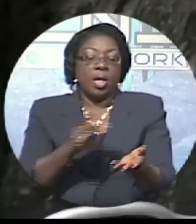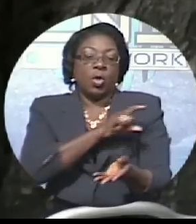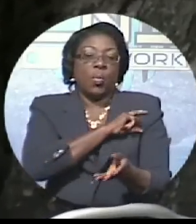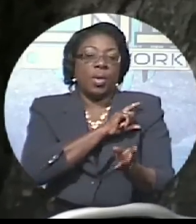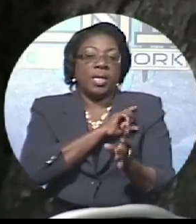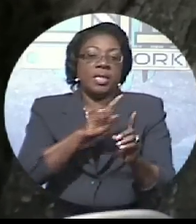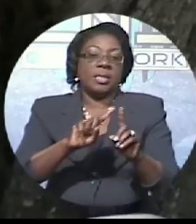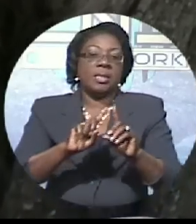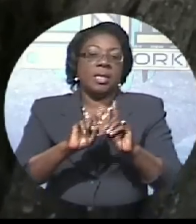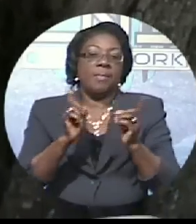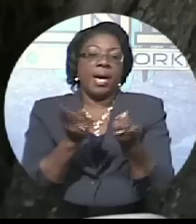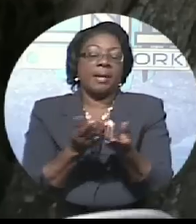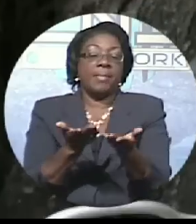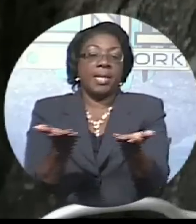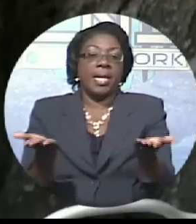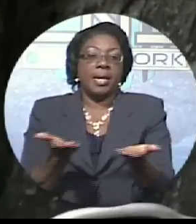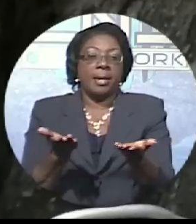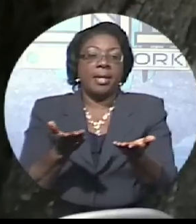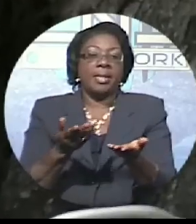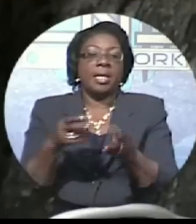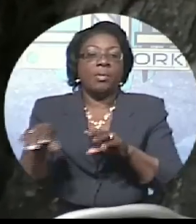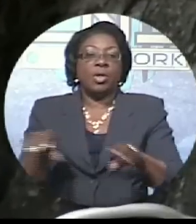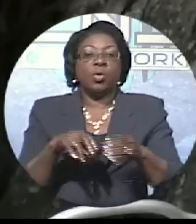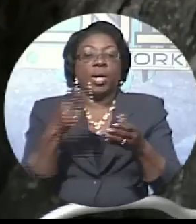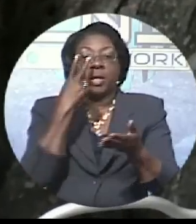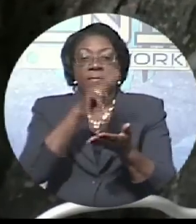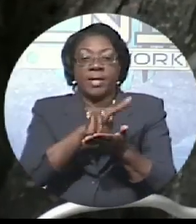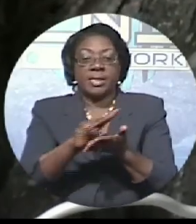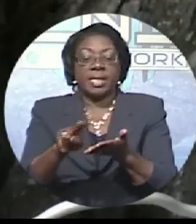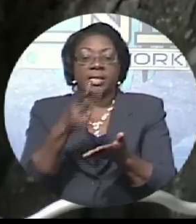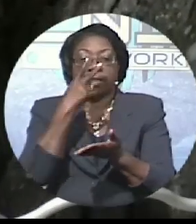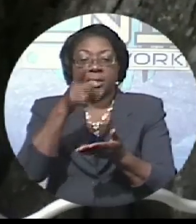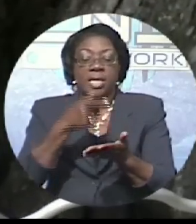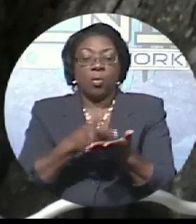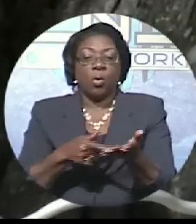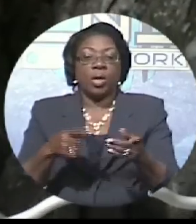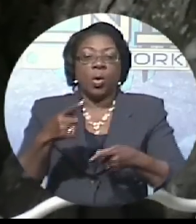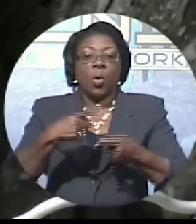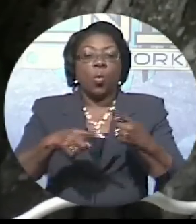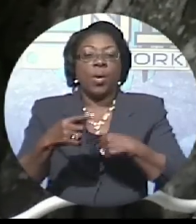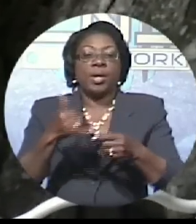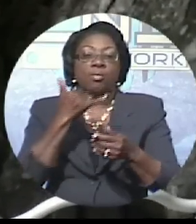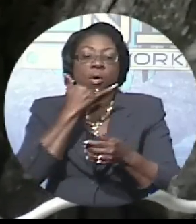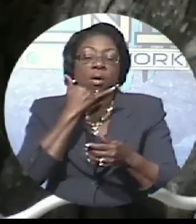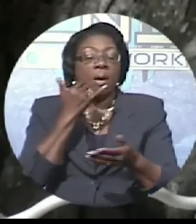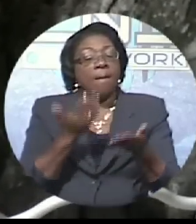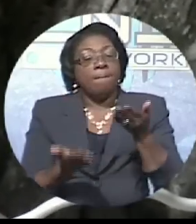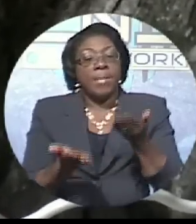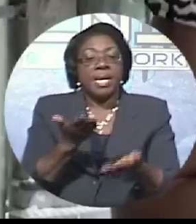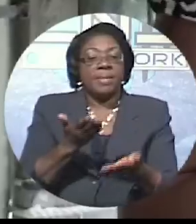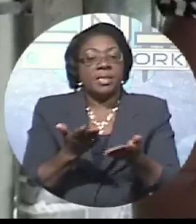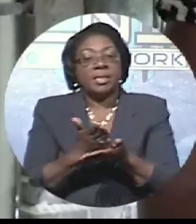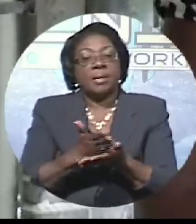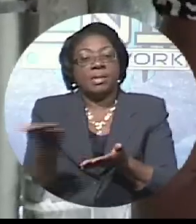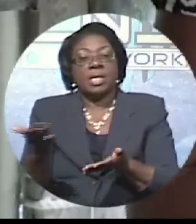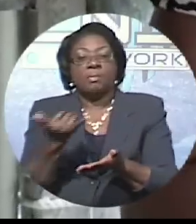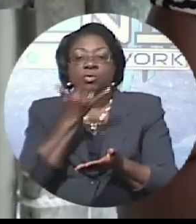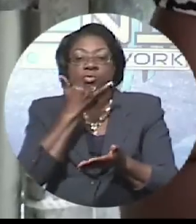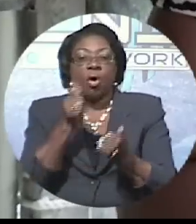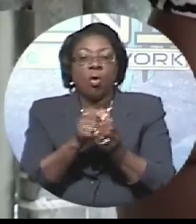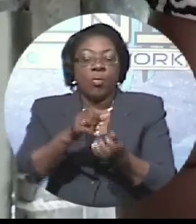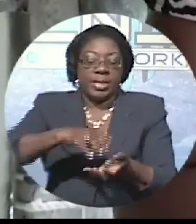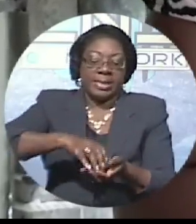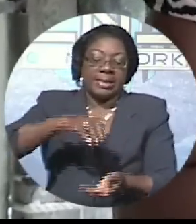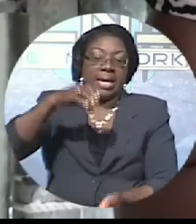here, and they will do an investigation and figure out what went wrong. But there must have been a defect in the tank that we were filling. Stuart